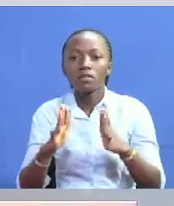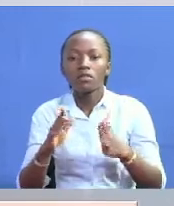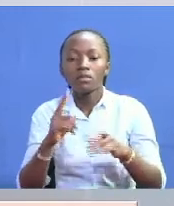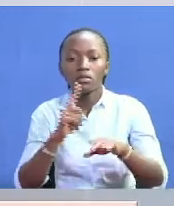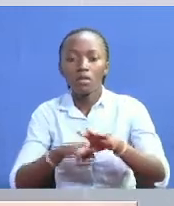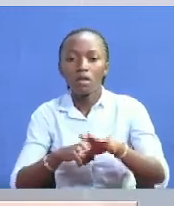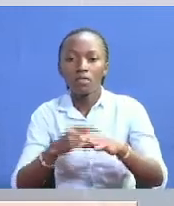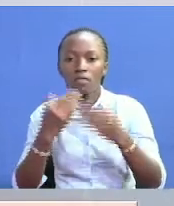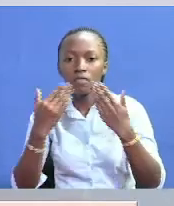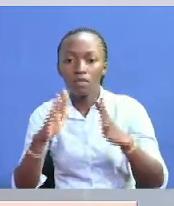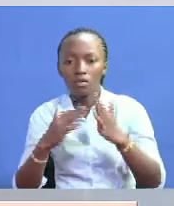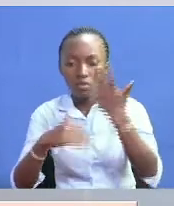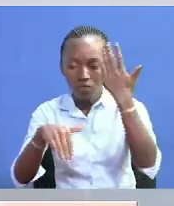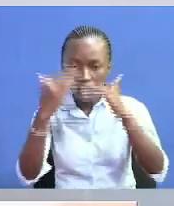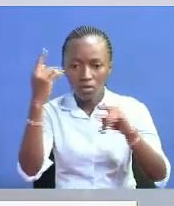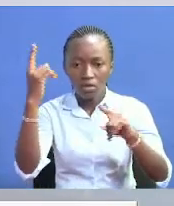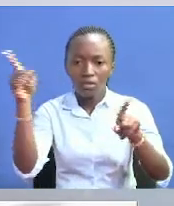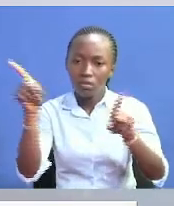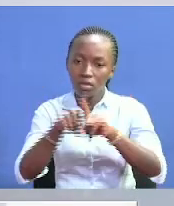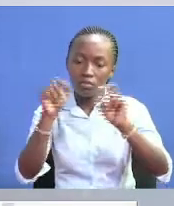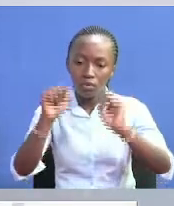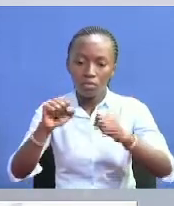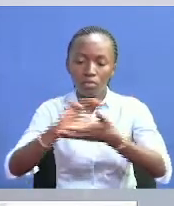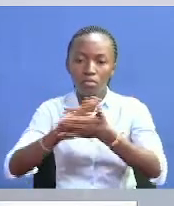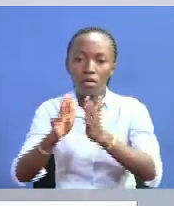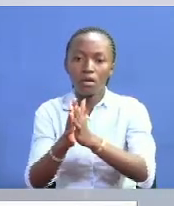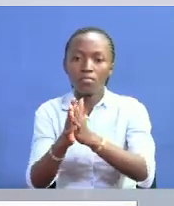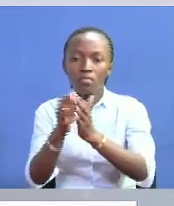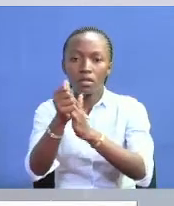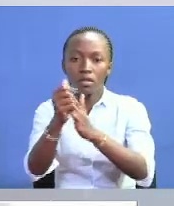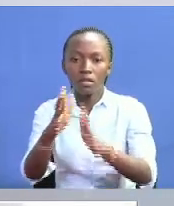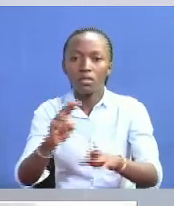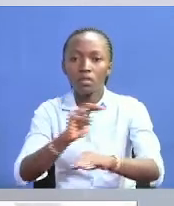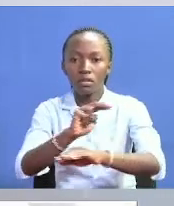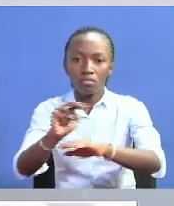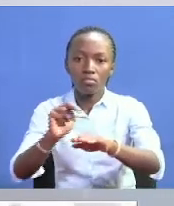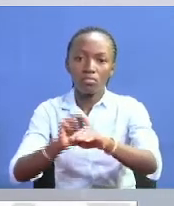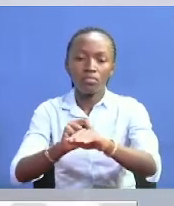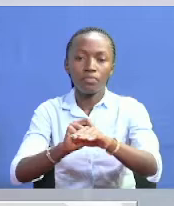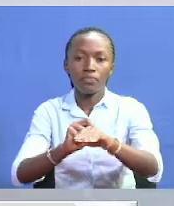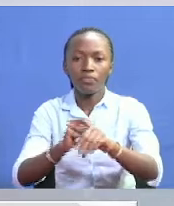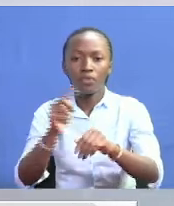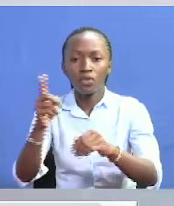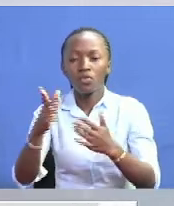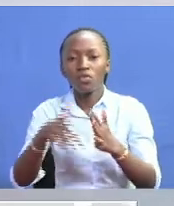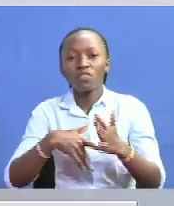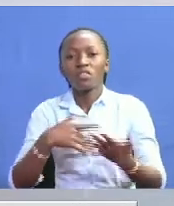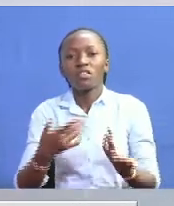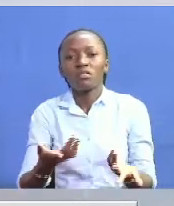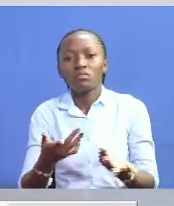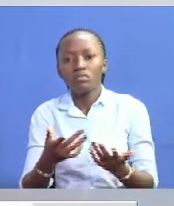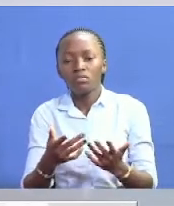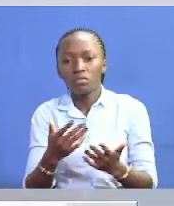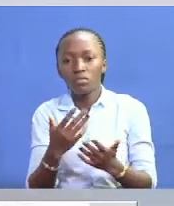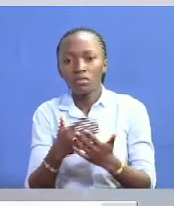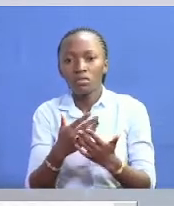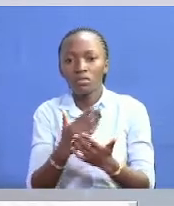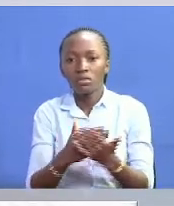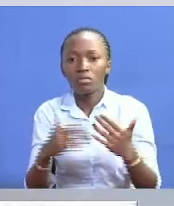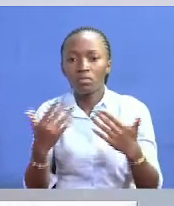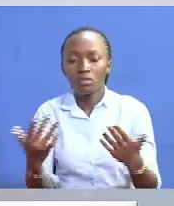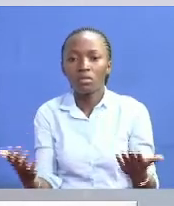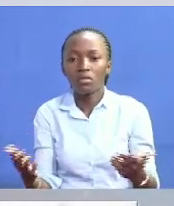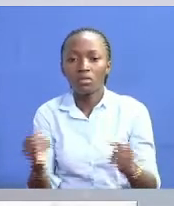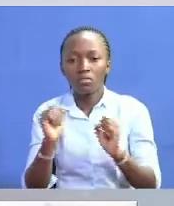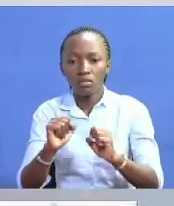go outside, they become the national leaders. So what are some of the things that you feel that the student